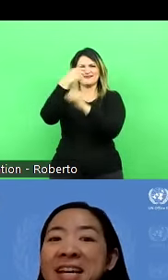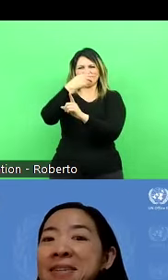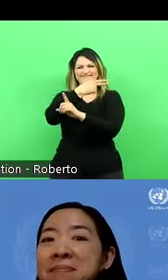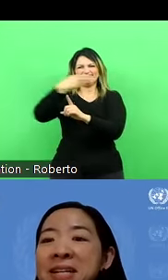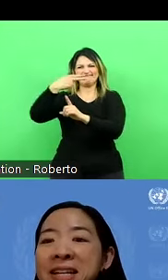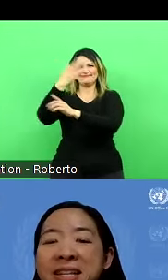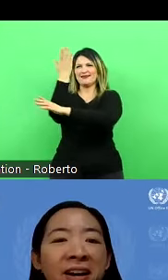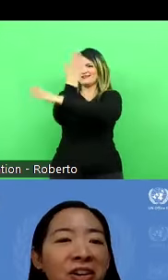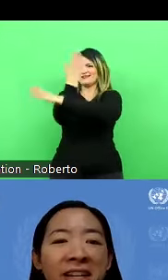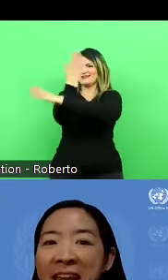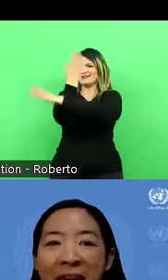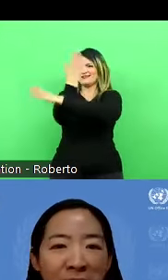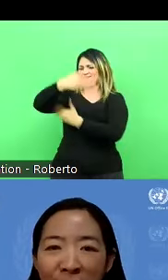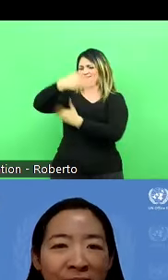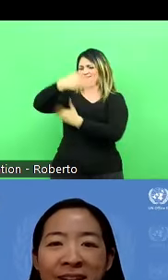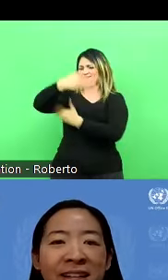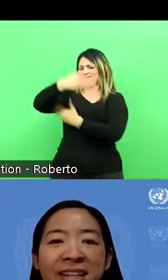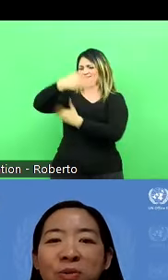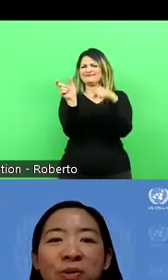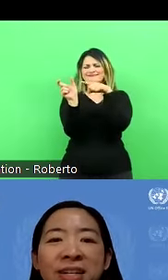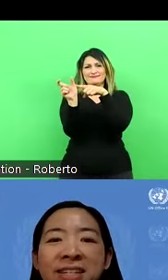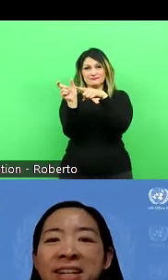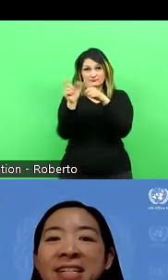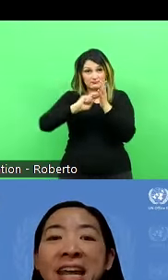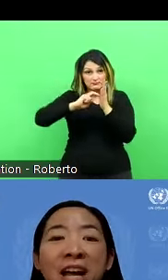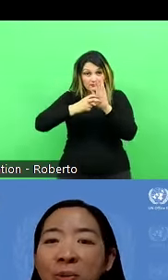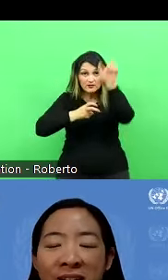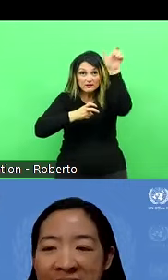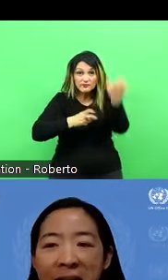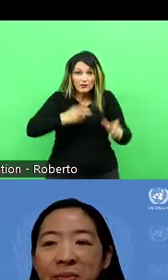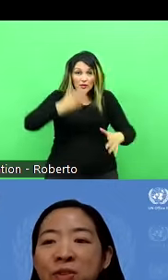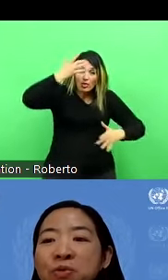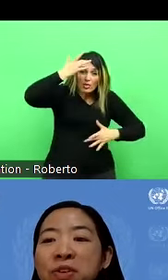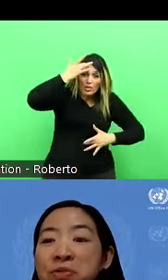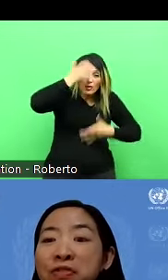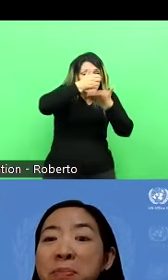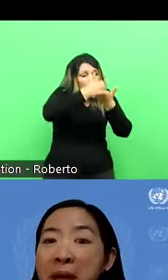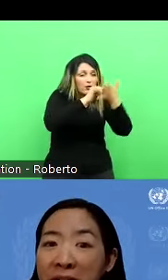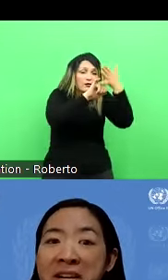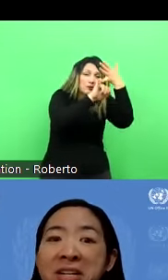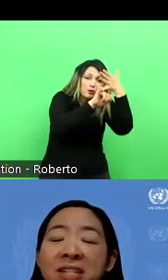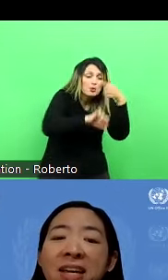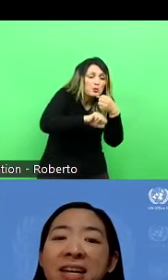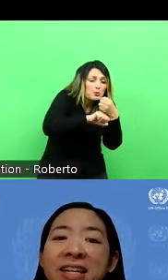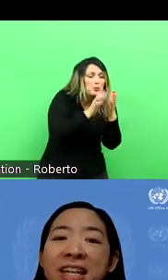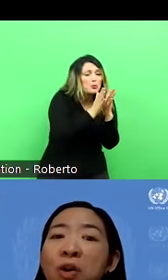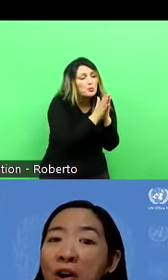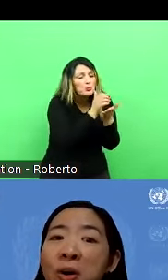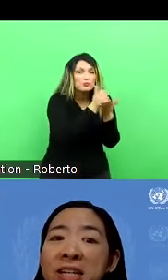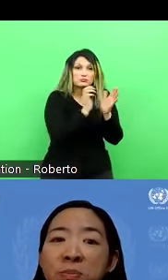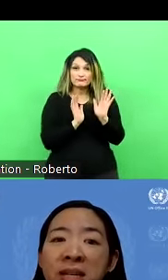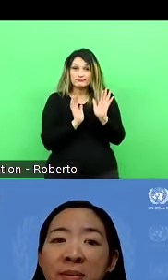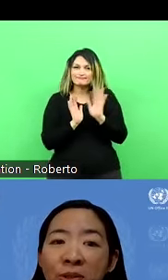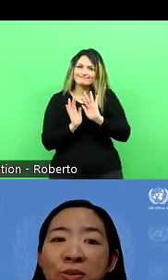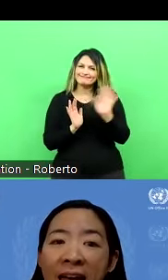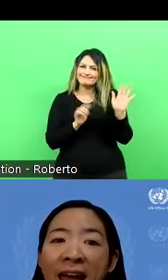It doesn't mean that they are not capable. They doesn't need help all the time. If we remove the barriers, they will